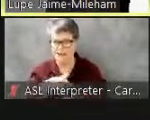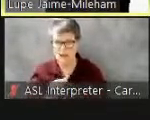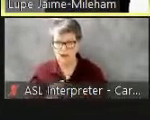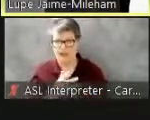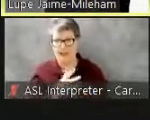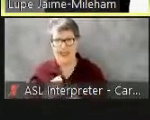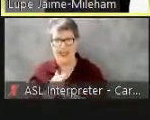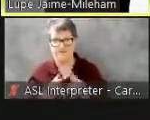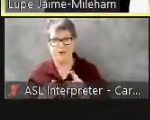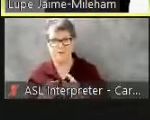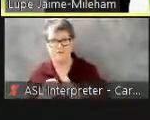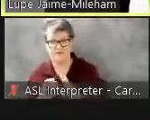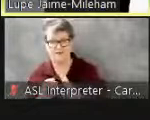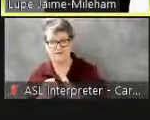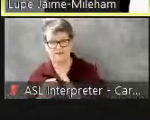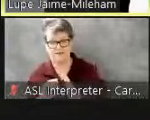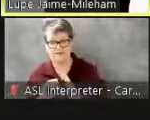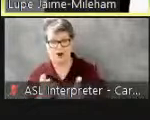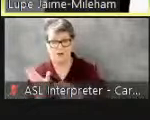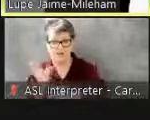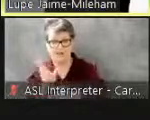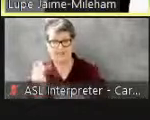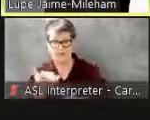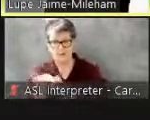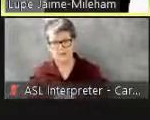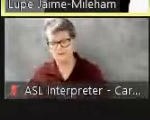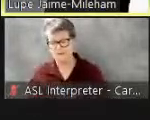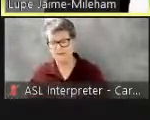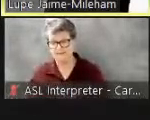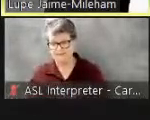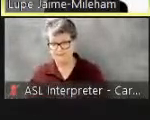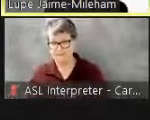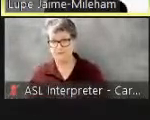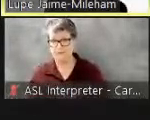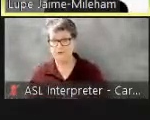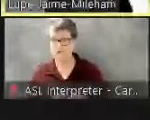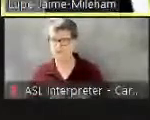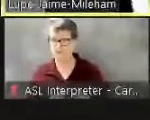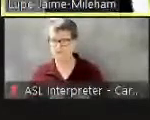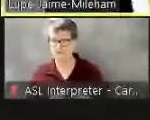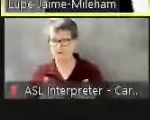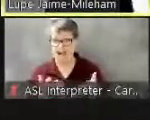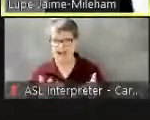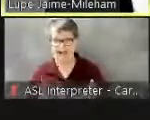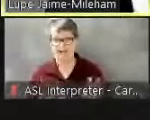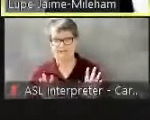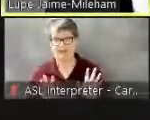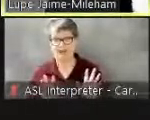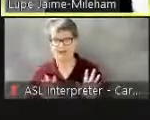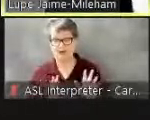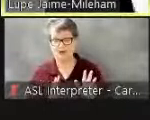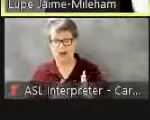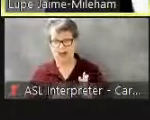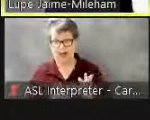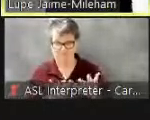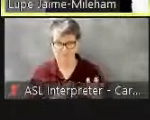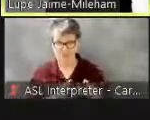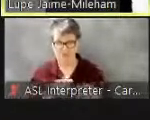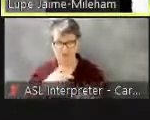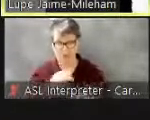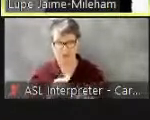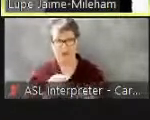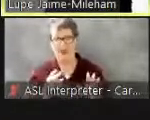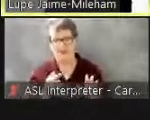too. And so we will then shift, after I review those, then I'll shift